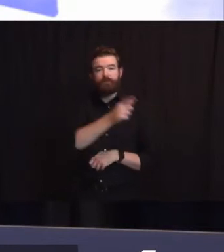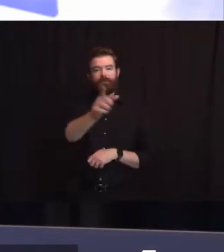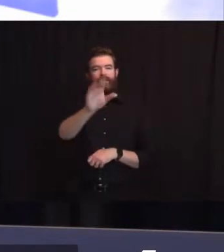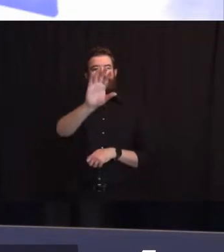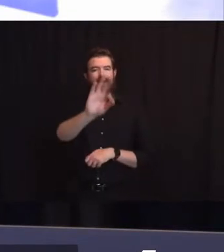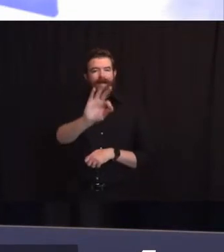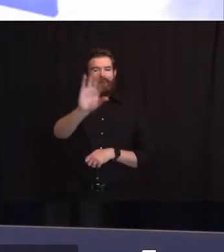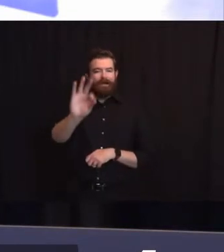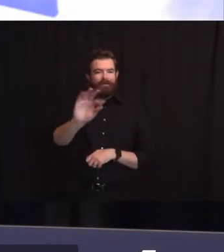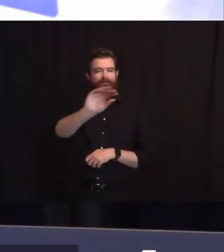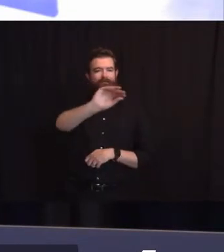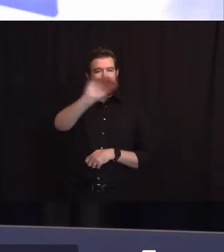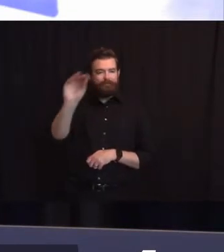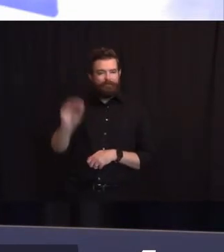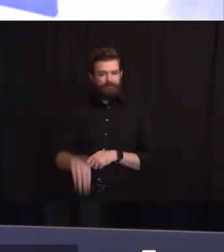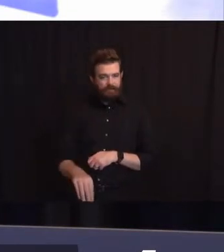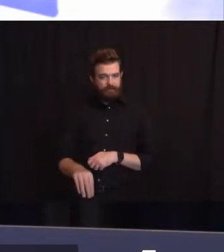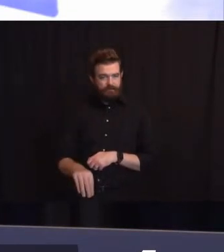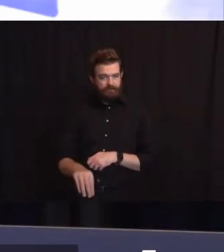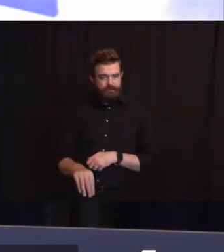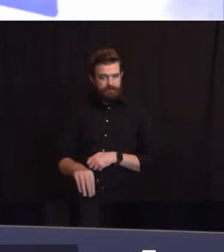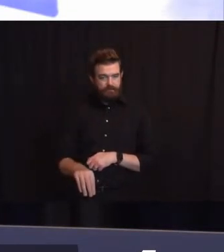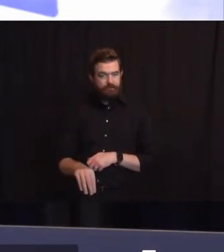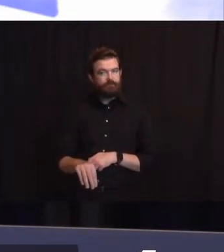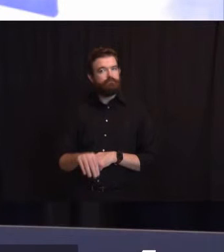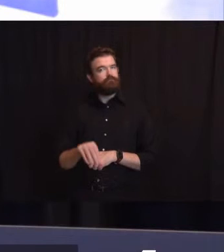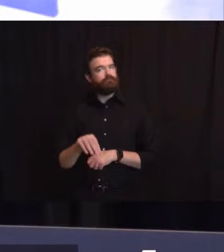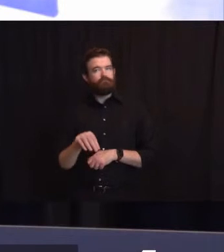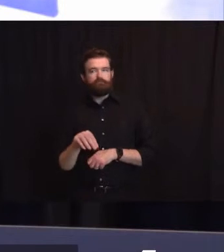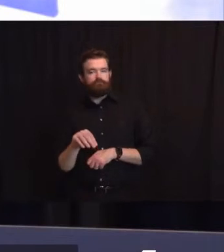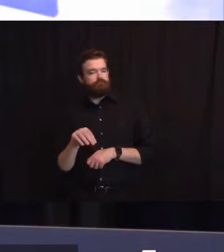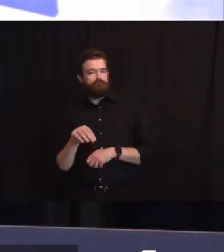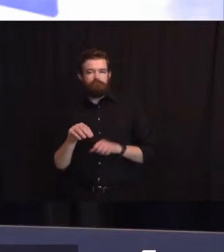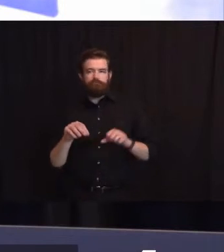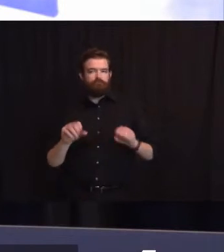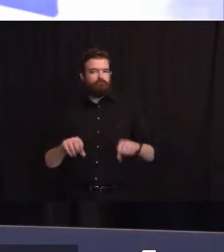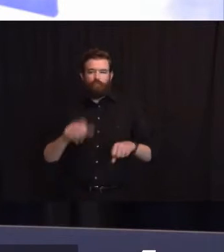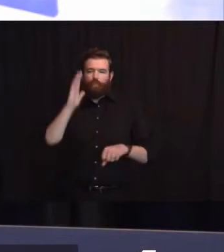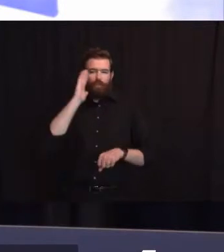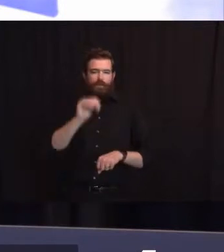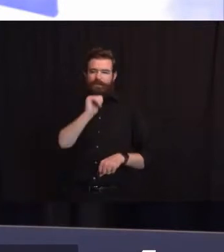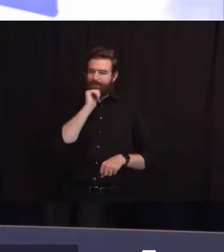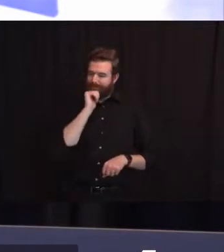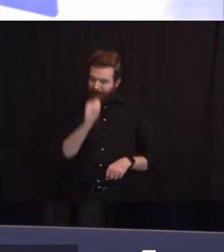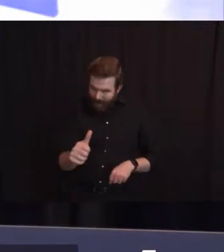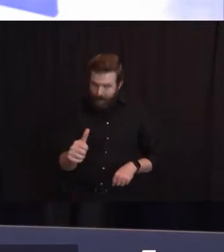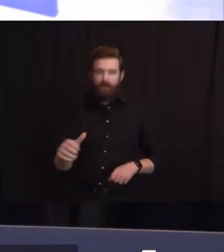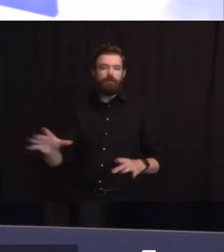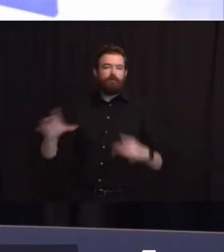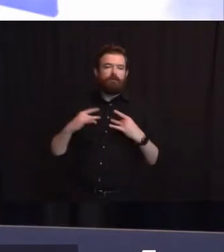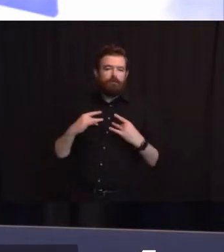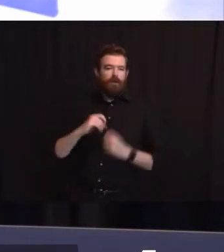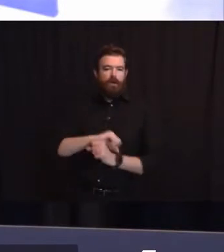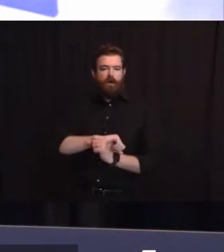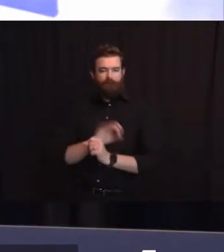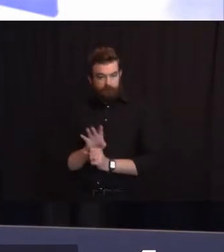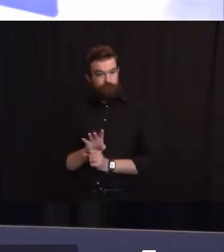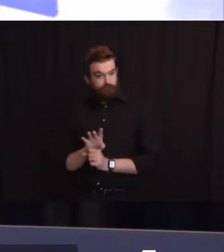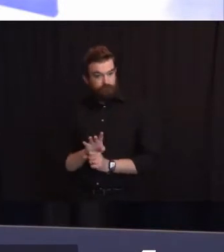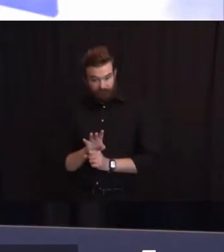COVID-19. As more residents get vaccinated, we take another step forward to beating this